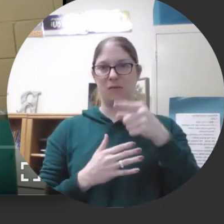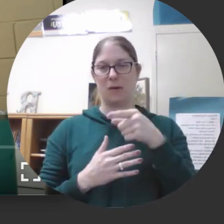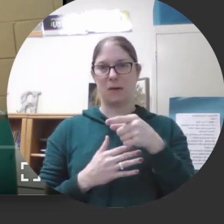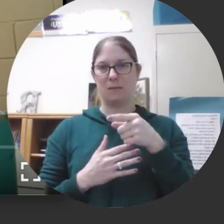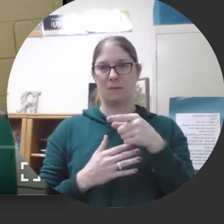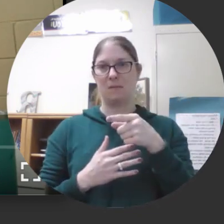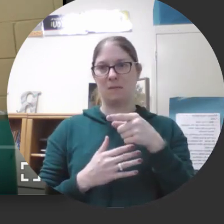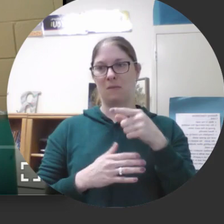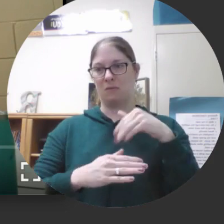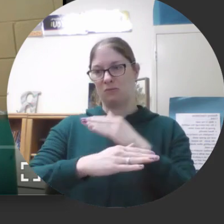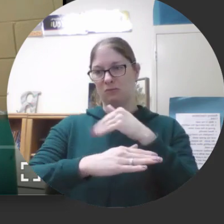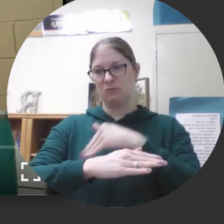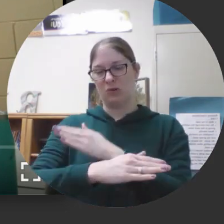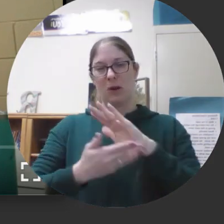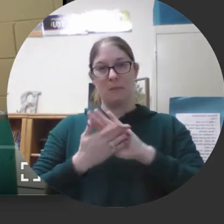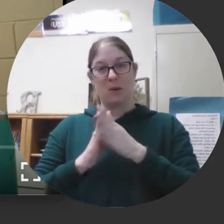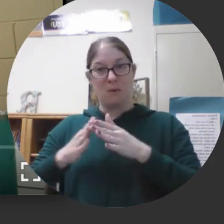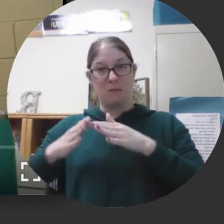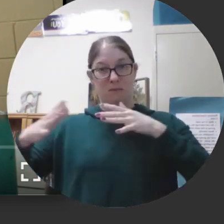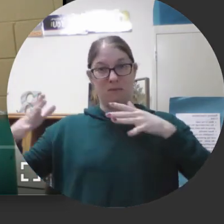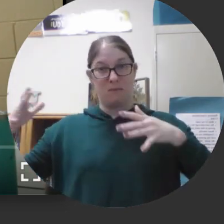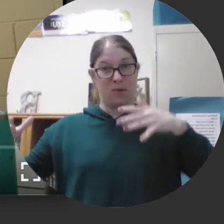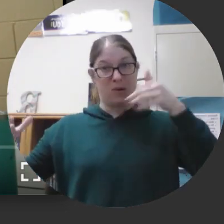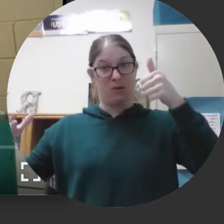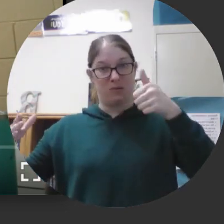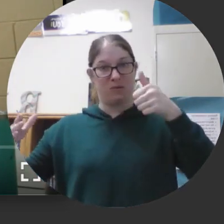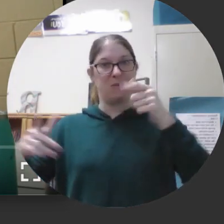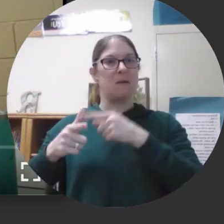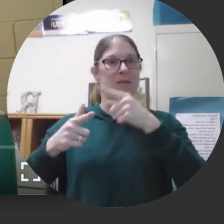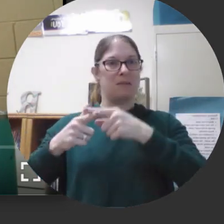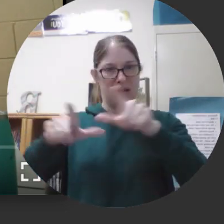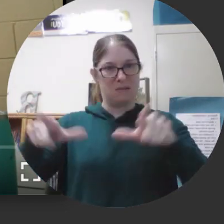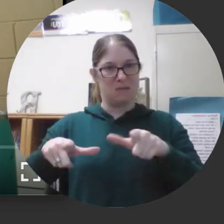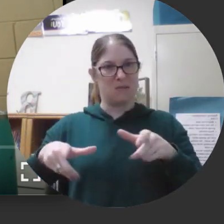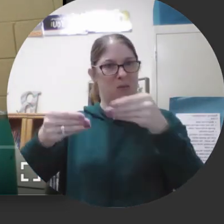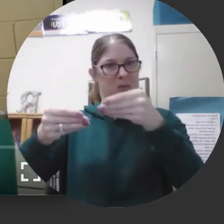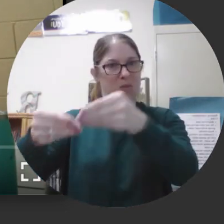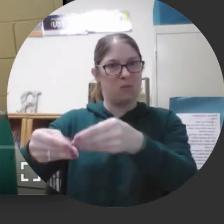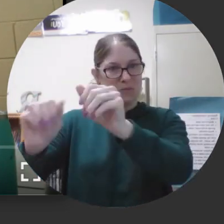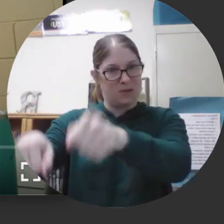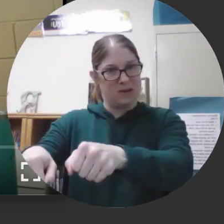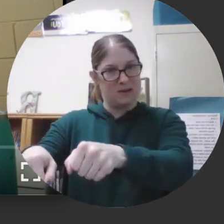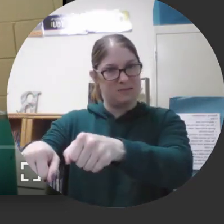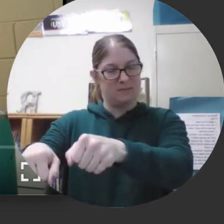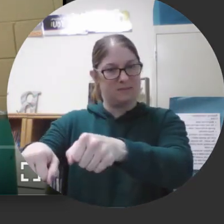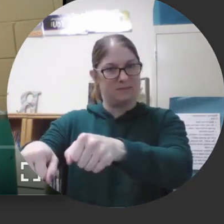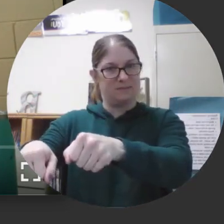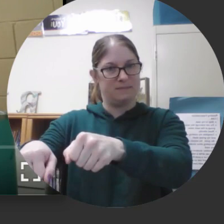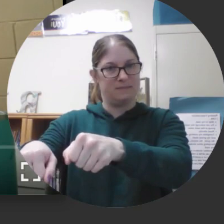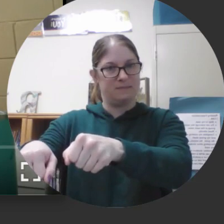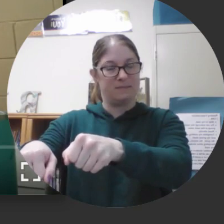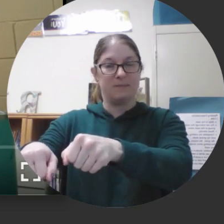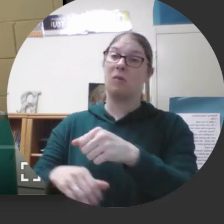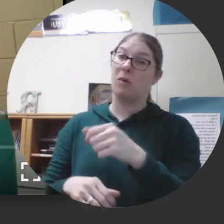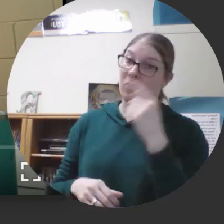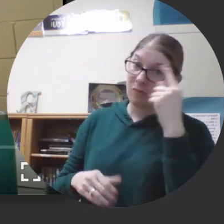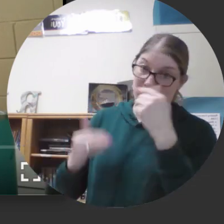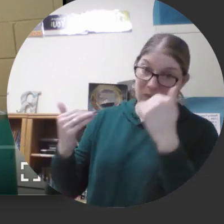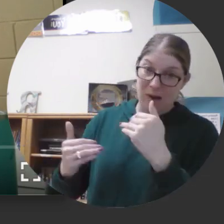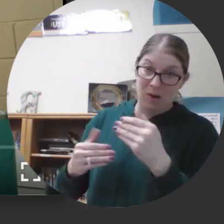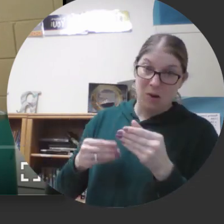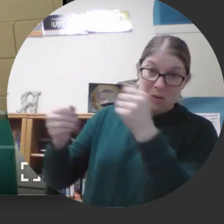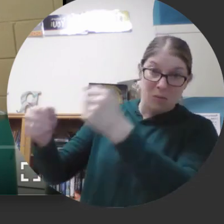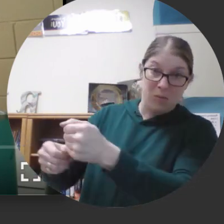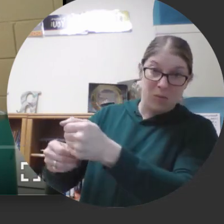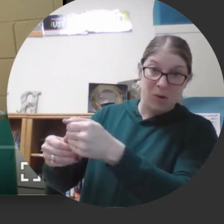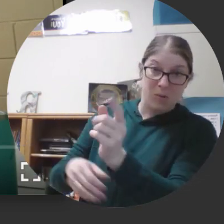that, said Grumble. But where can we keep him, said Kirsty. I know, said Grumble, in the goldfish pond, of course.